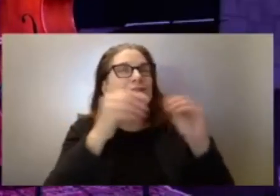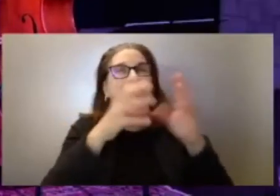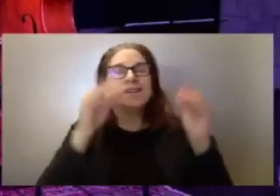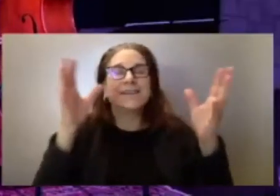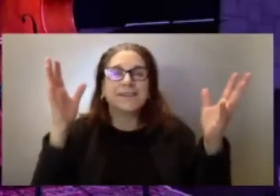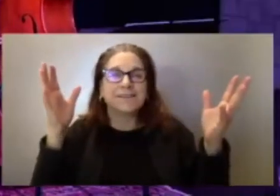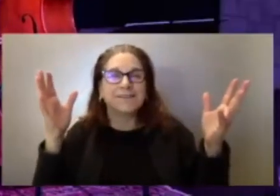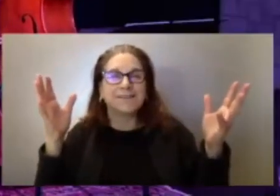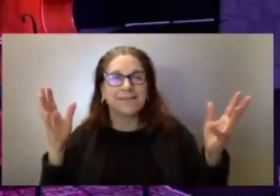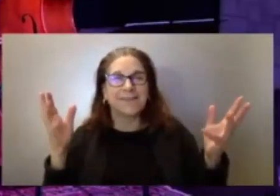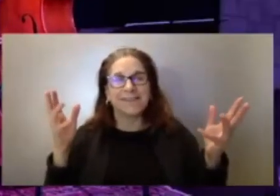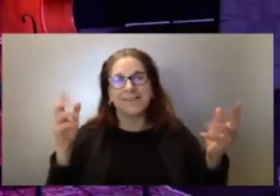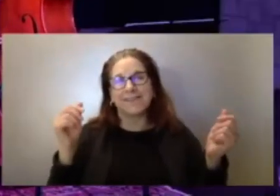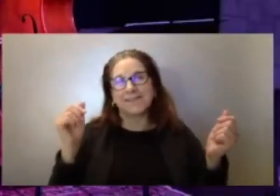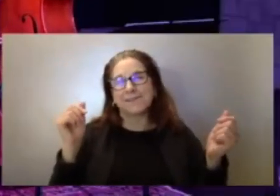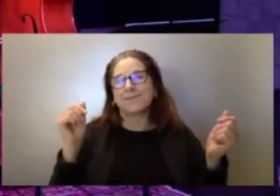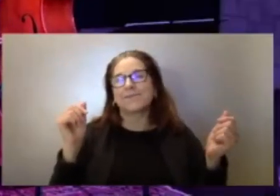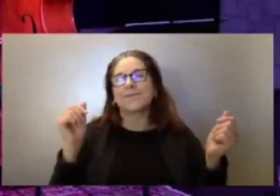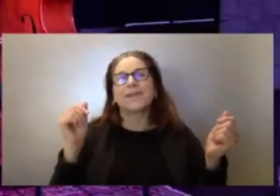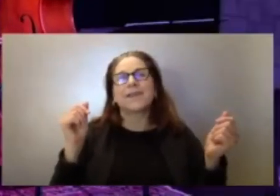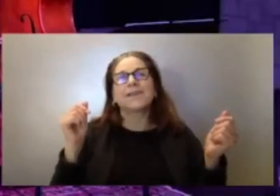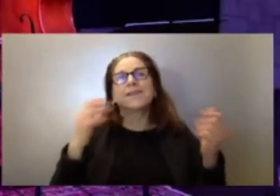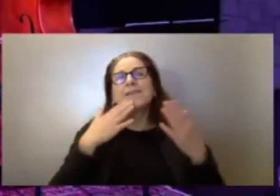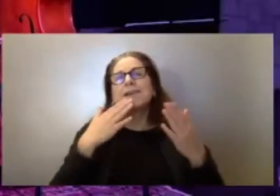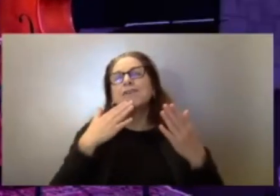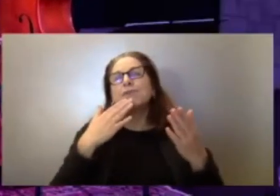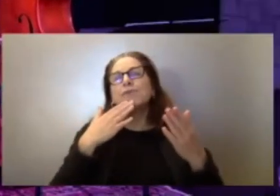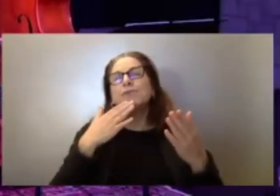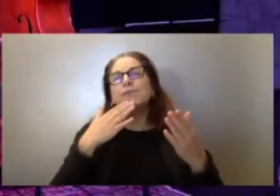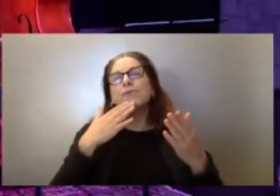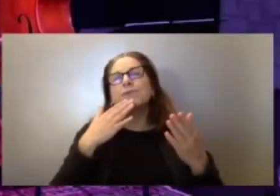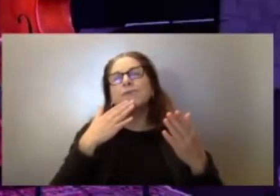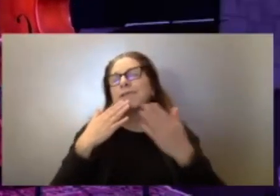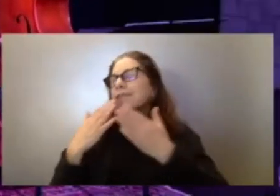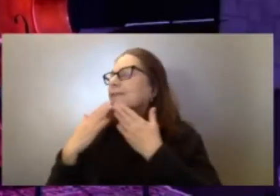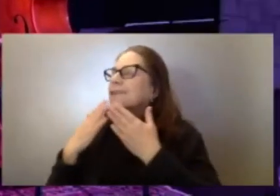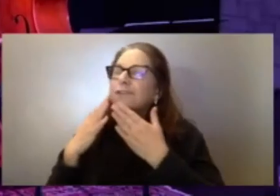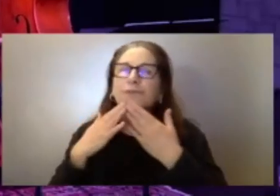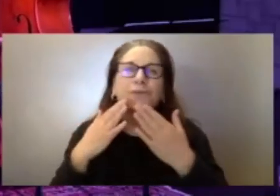Poetry and writing and memoirs and stories and...